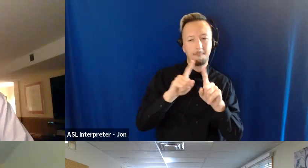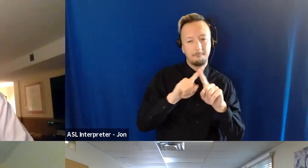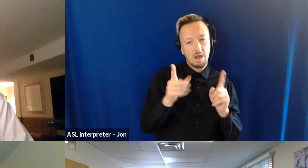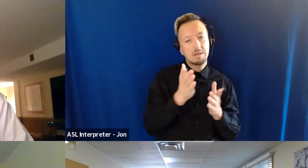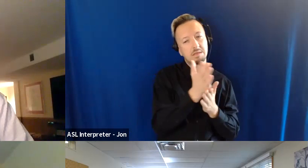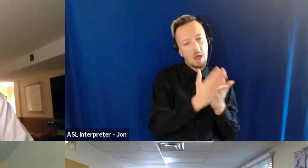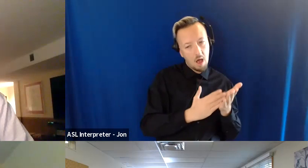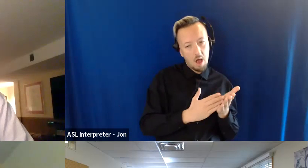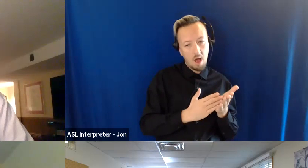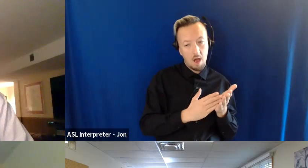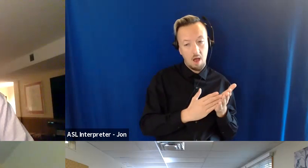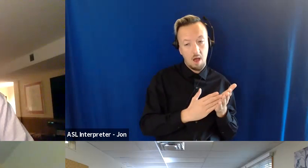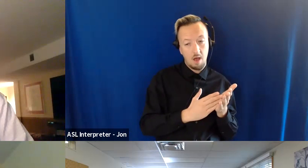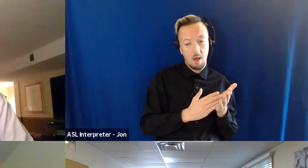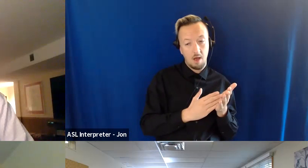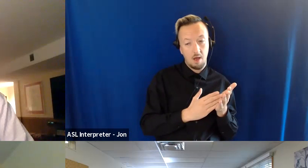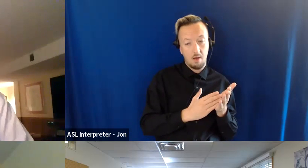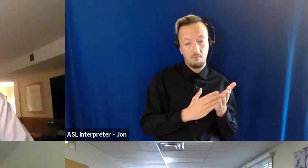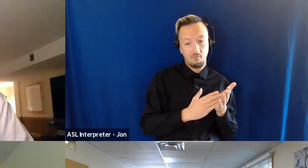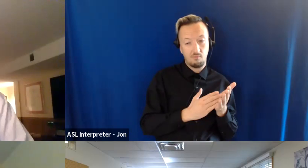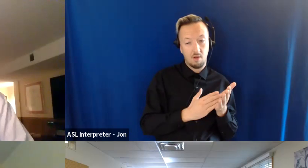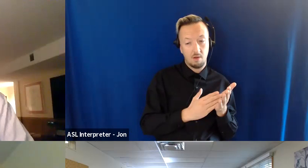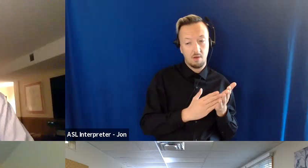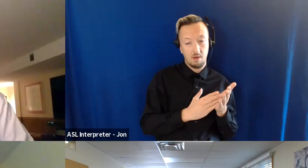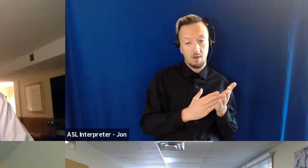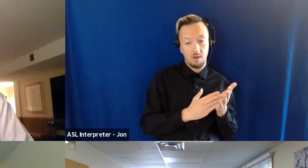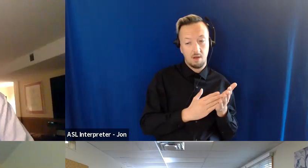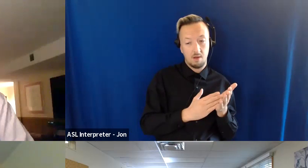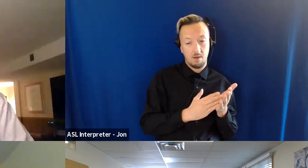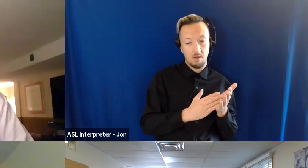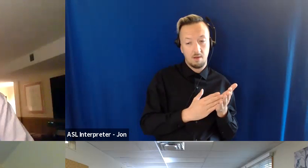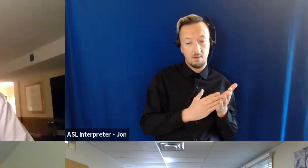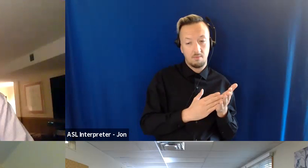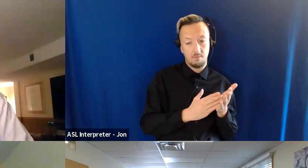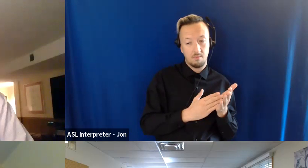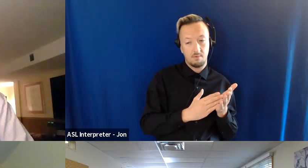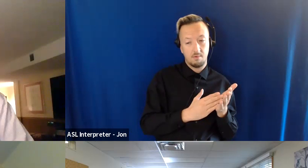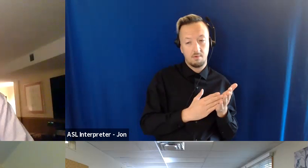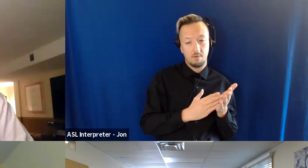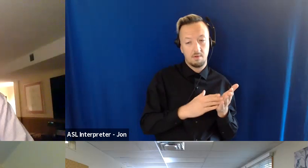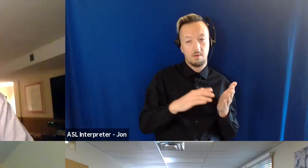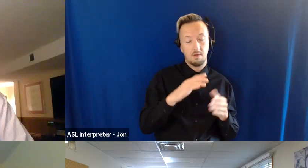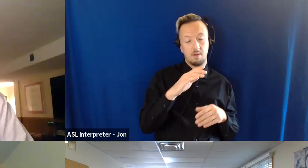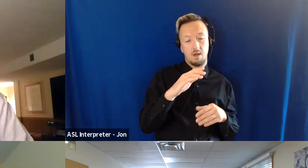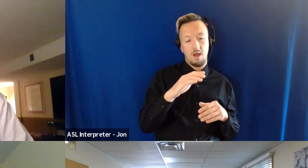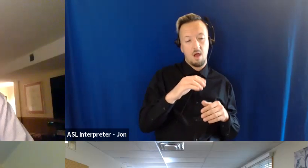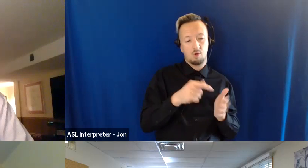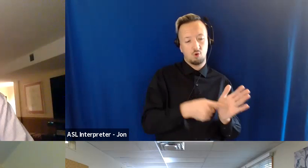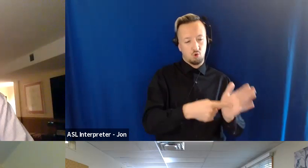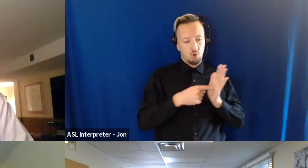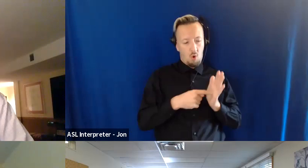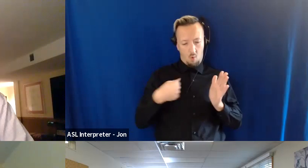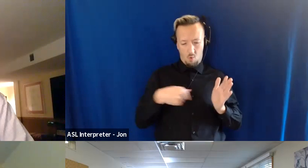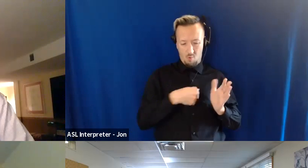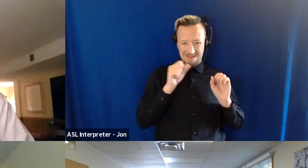media where they do show us at our highest and how we continue to grow by still using the